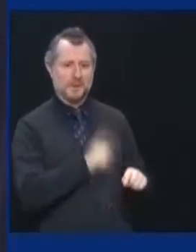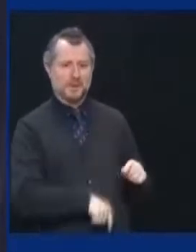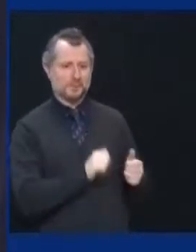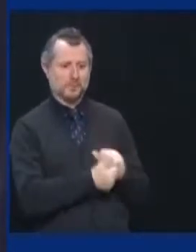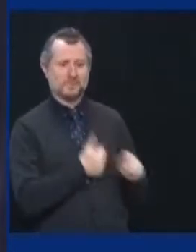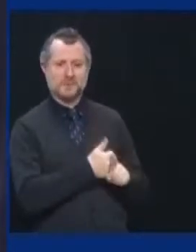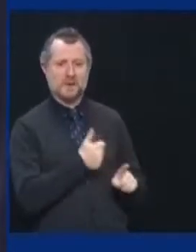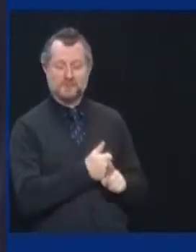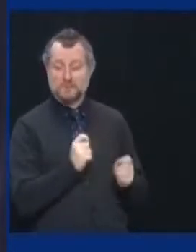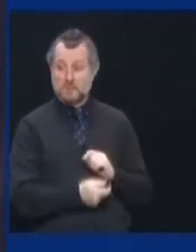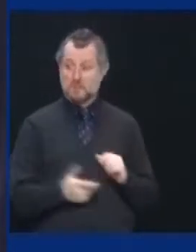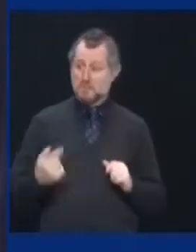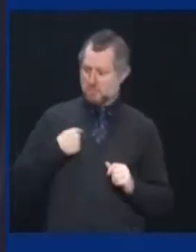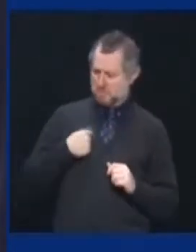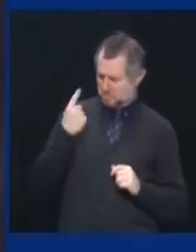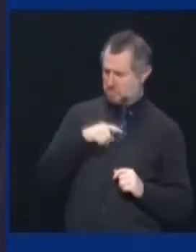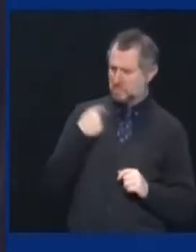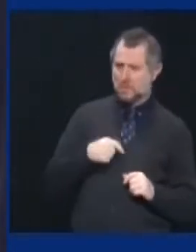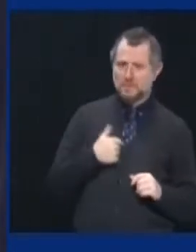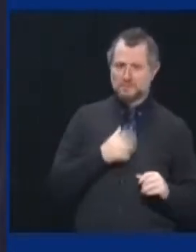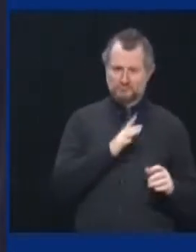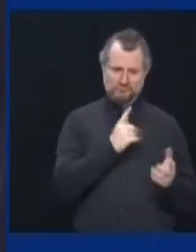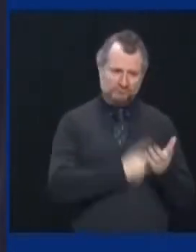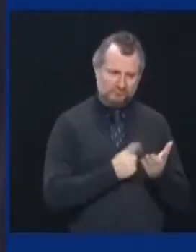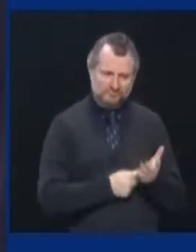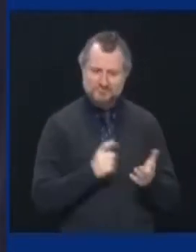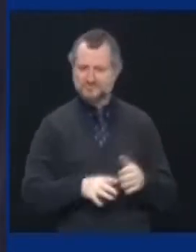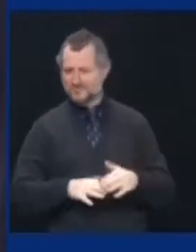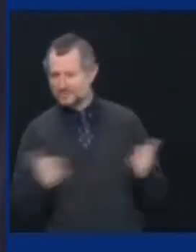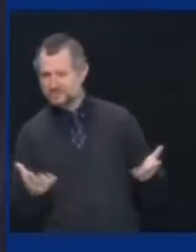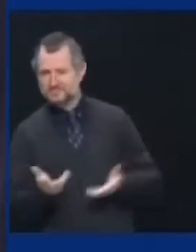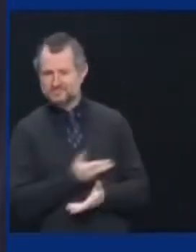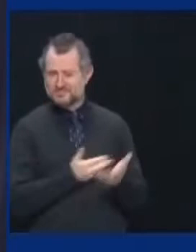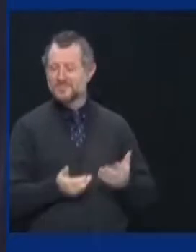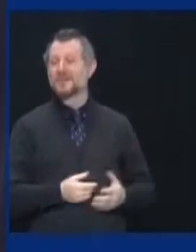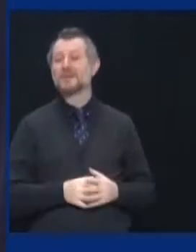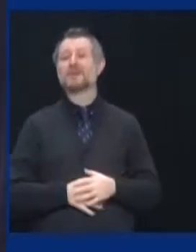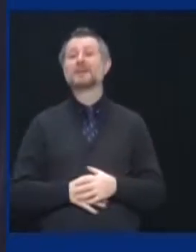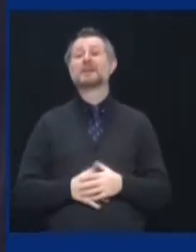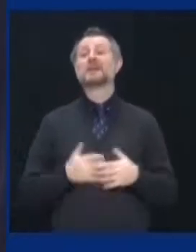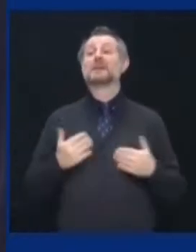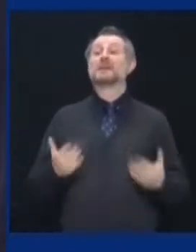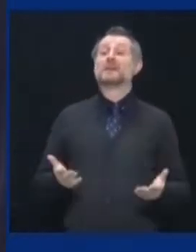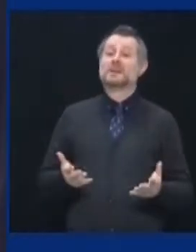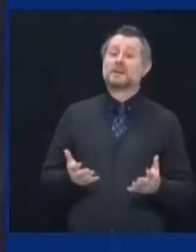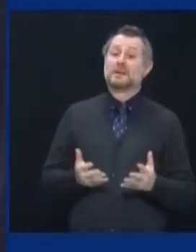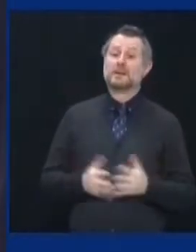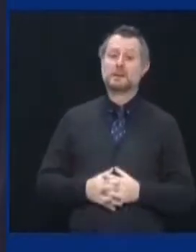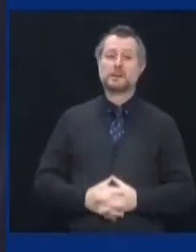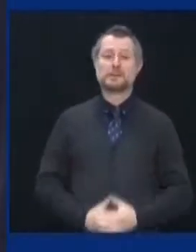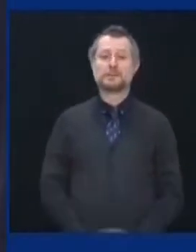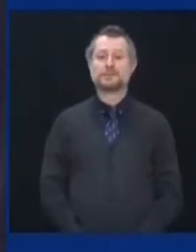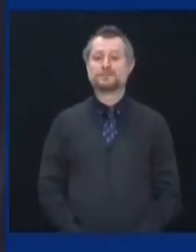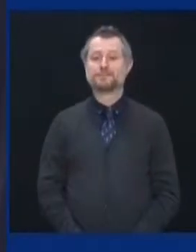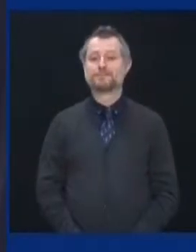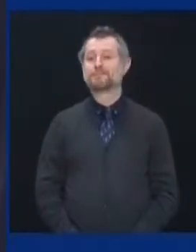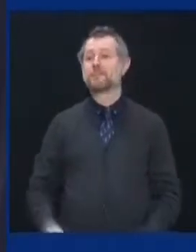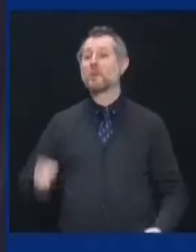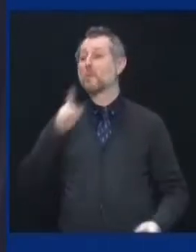agency to reform itself. Well, there's an advisory board. But there's 9